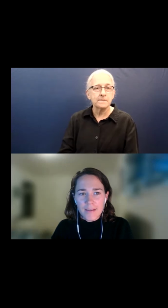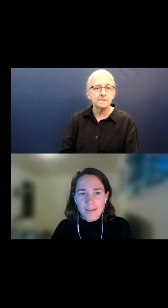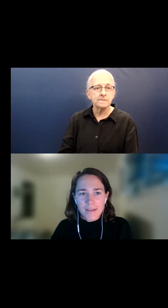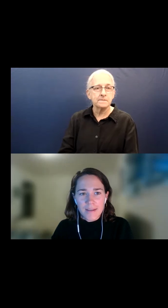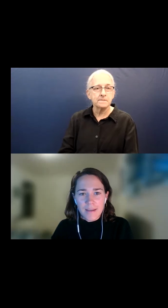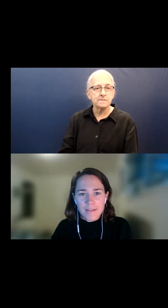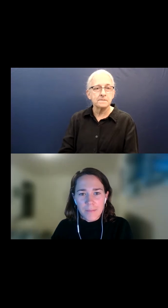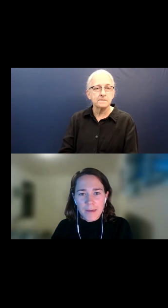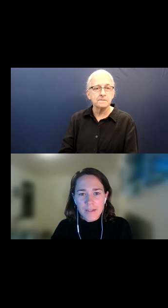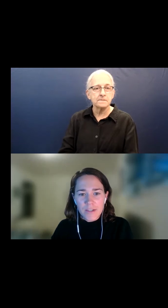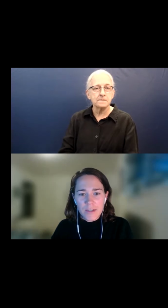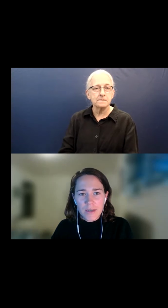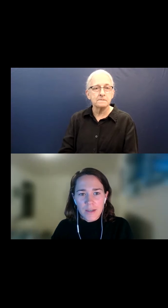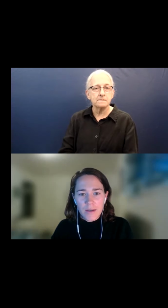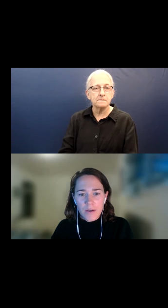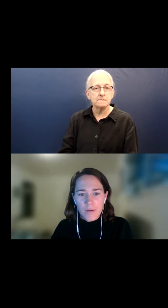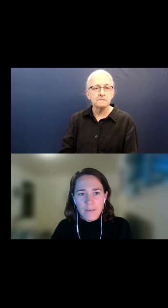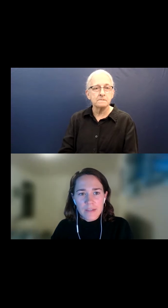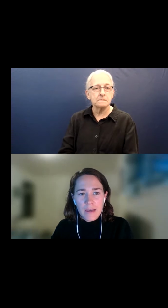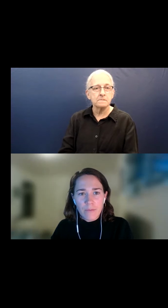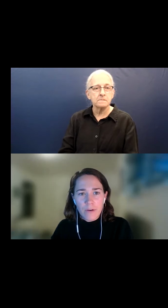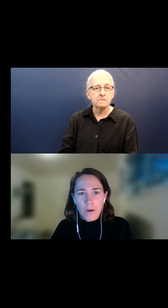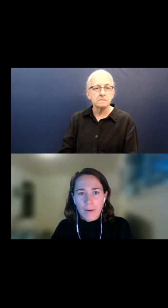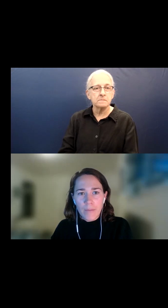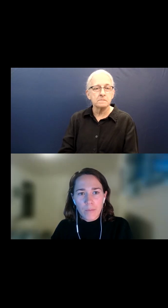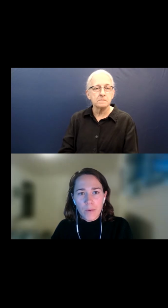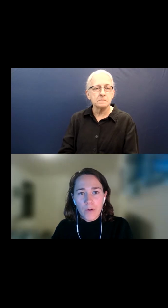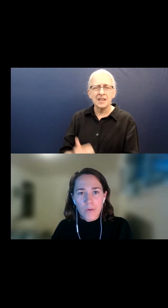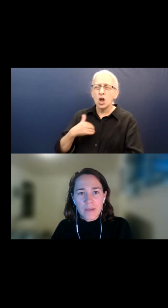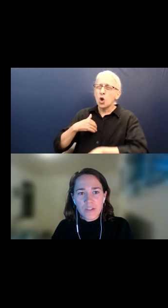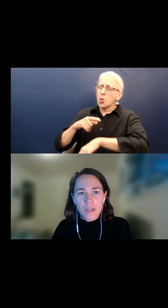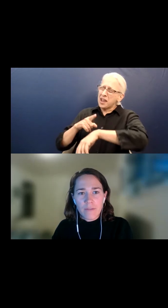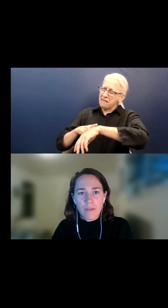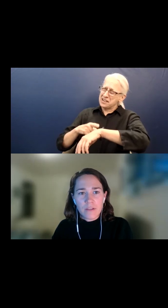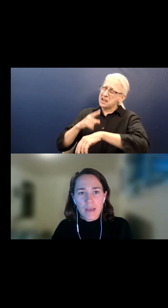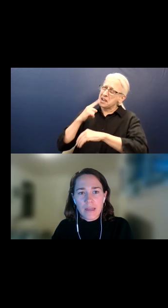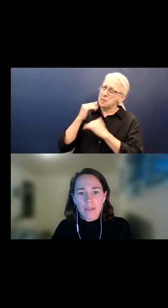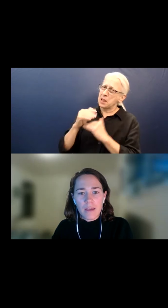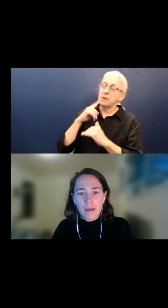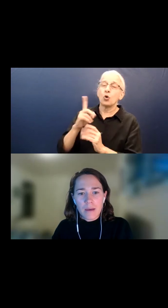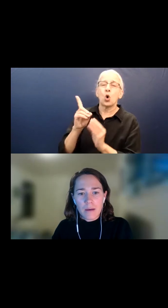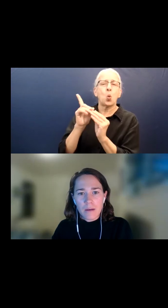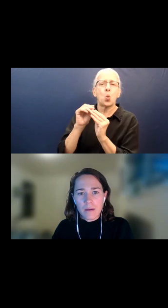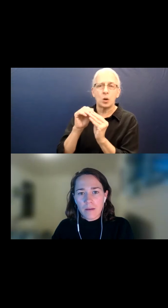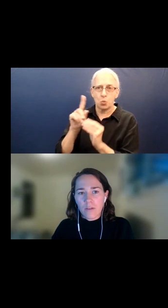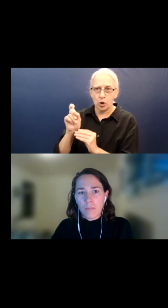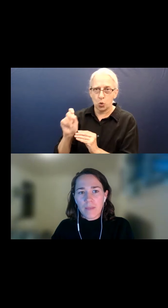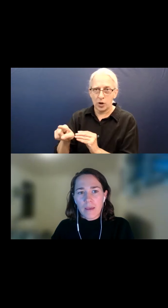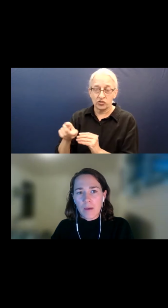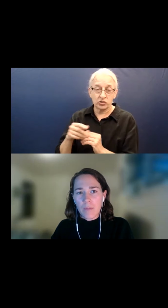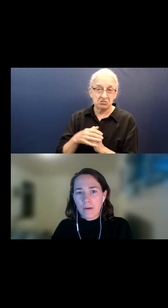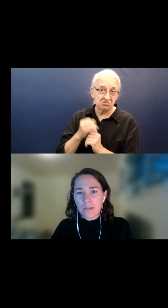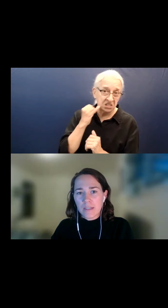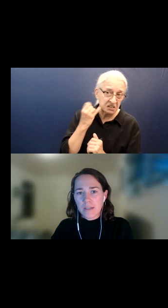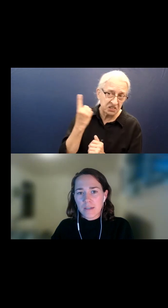Great, thanks so much. We have time for about one more question. If there's anything you've been